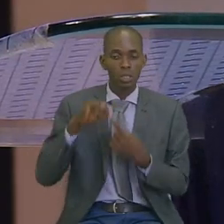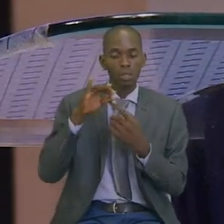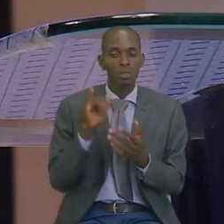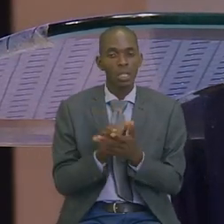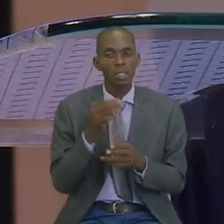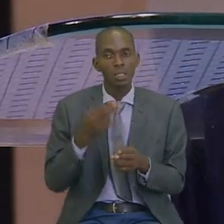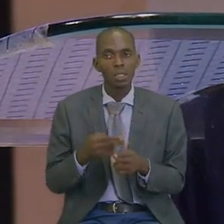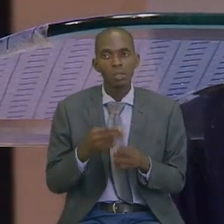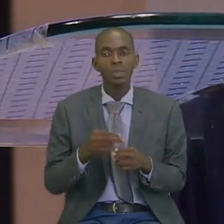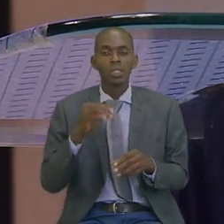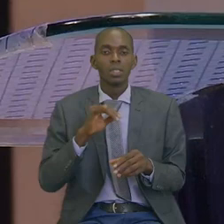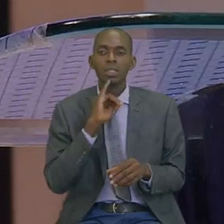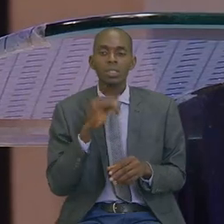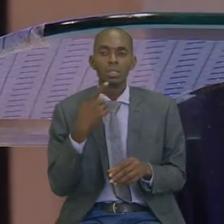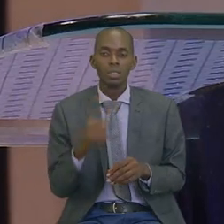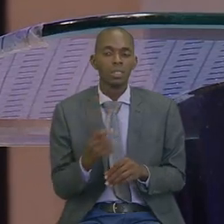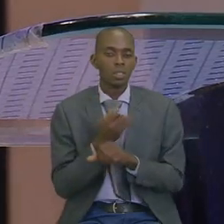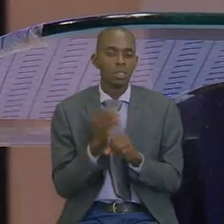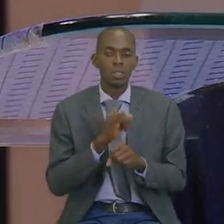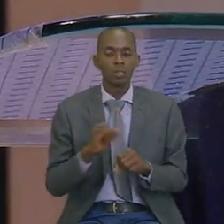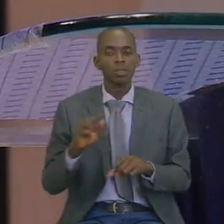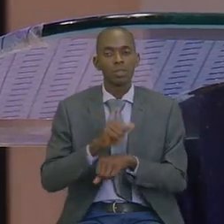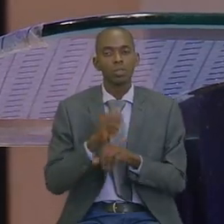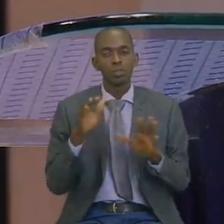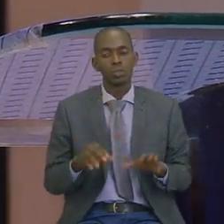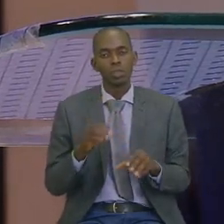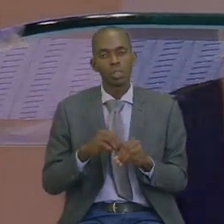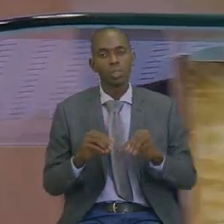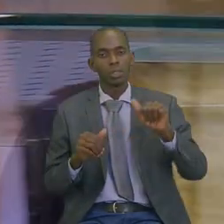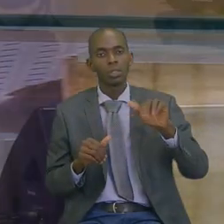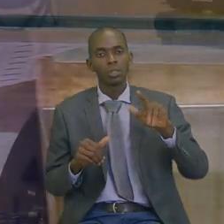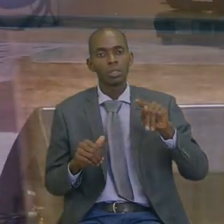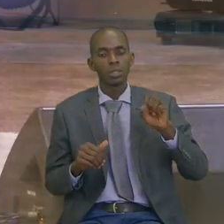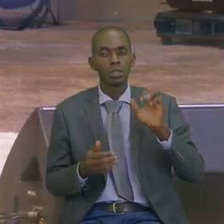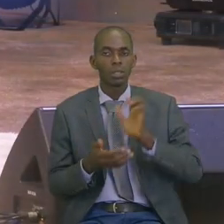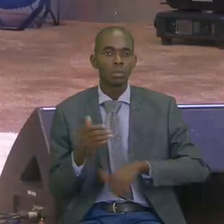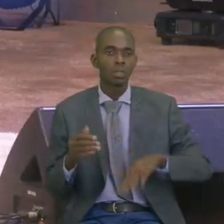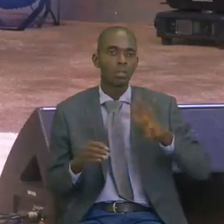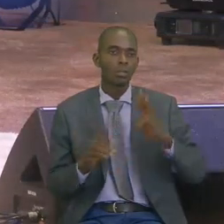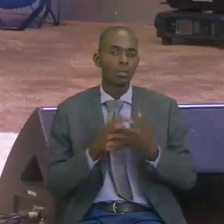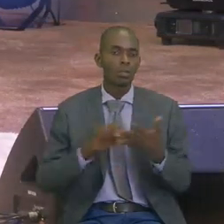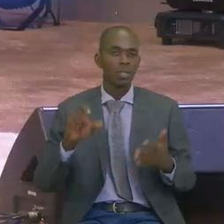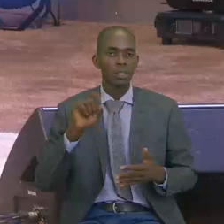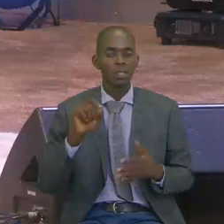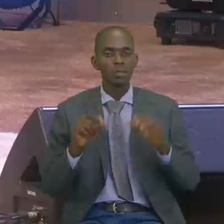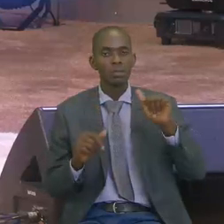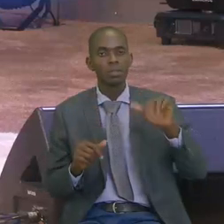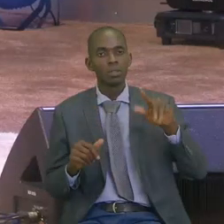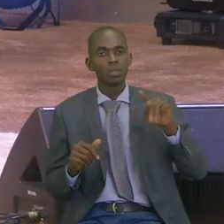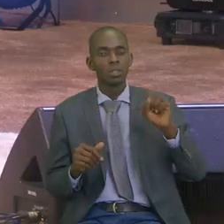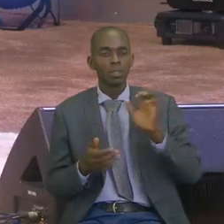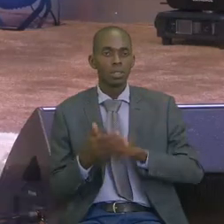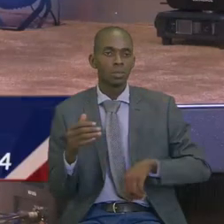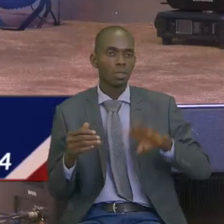name is the saving stone. In Acts chapter 4, reading from verse 11. Acts chapter 4, reading from